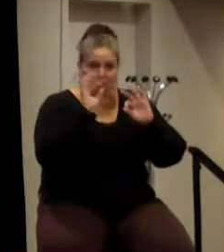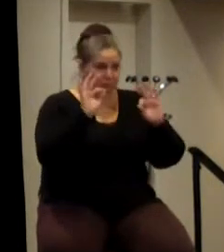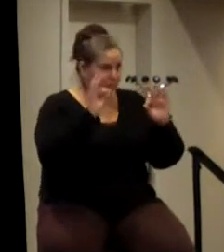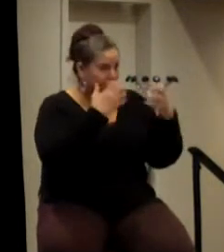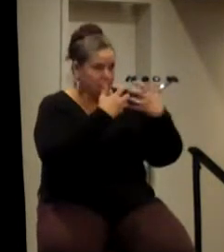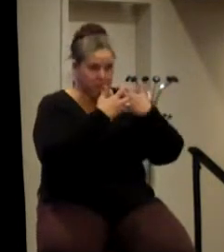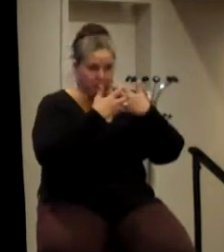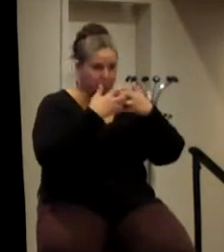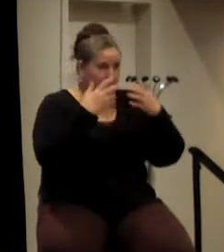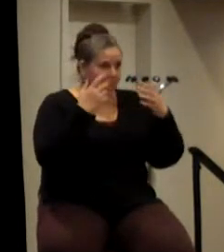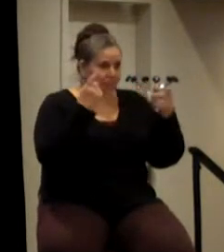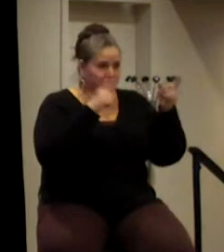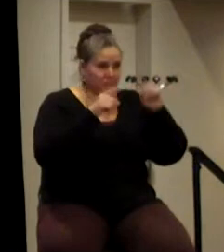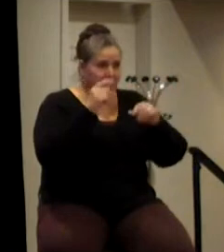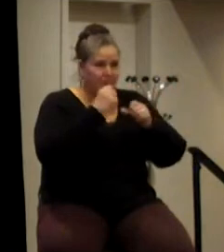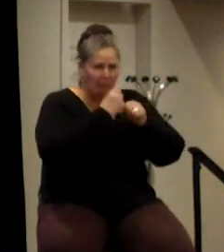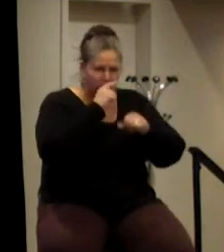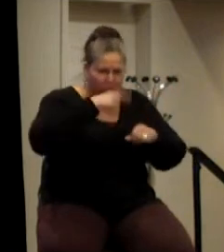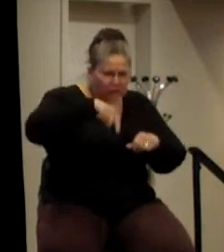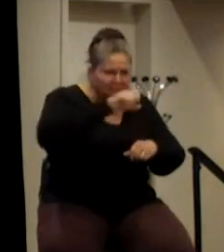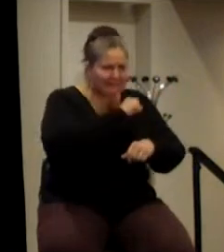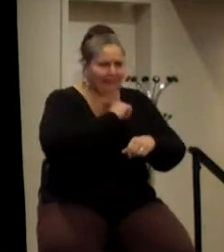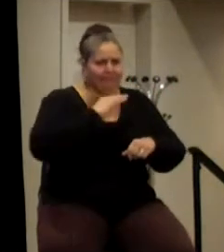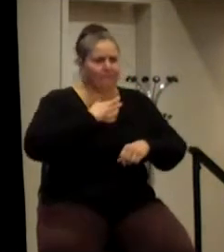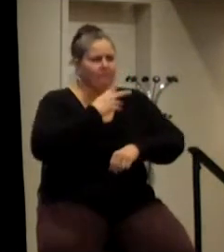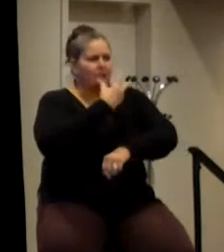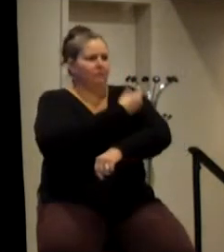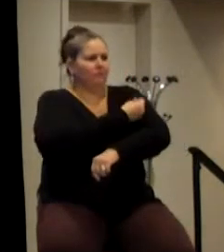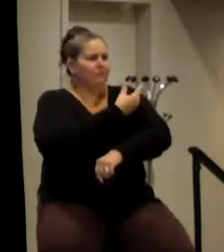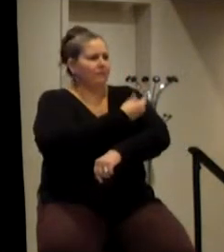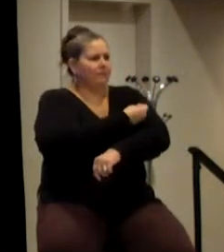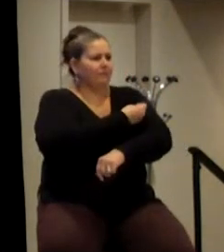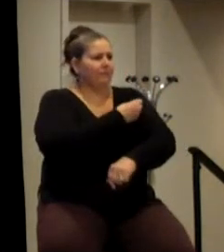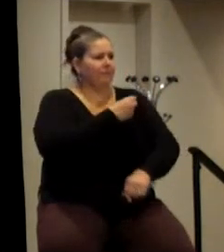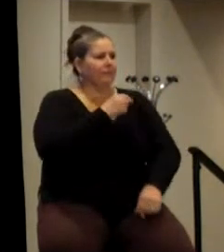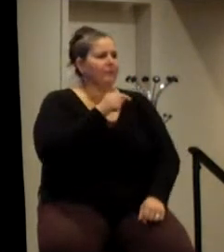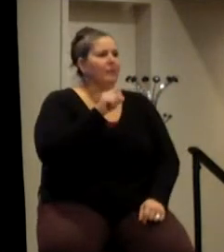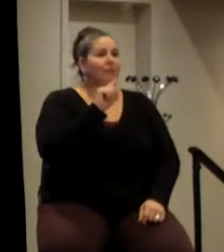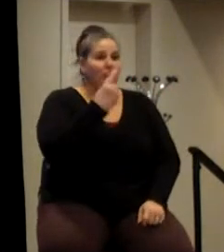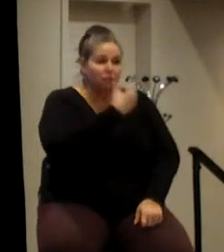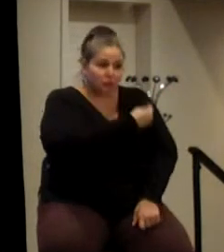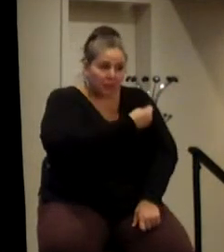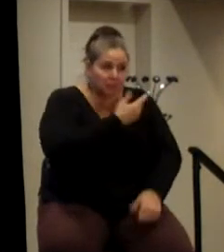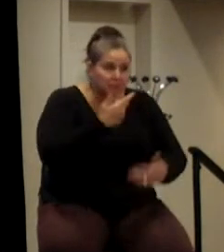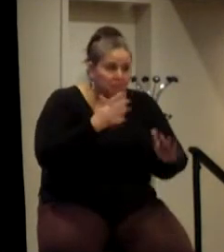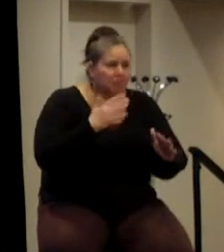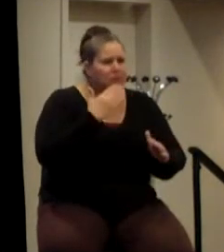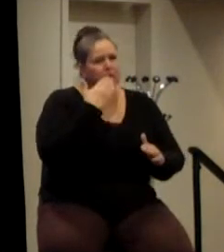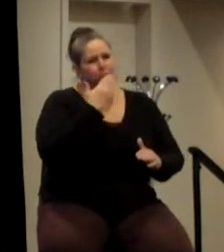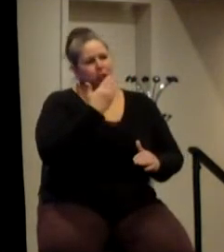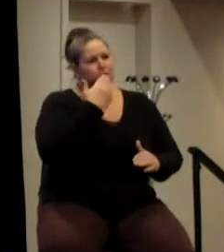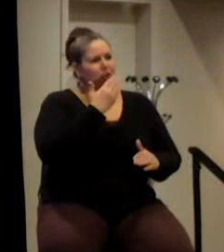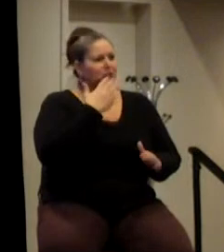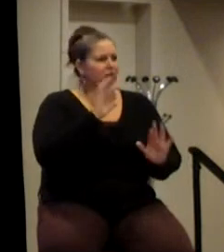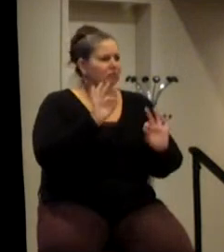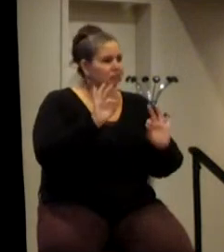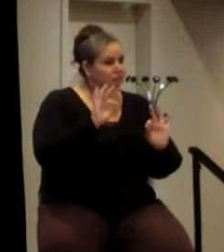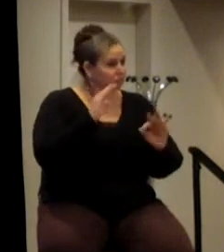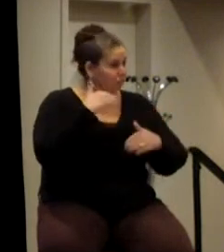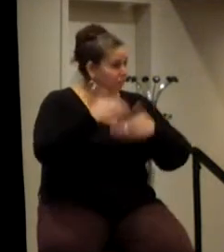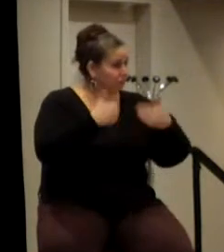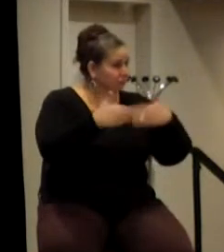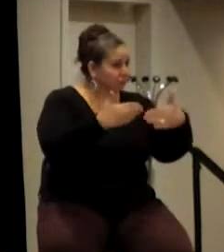shot. And so this will also be a great tool. So we are going to continue to try to